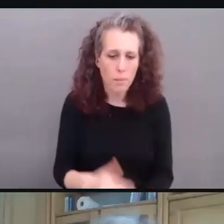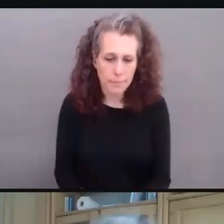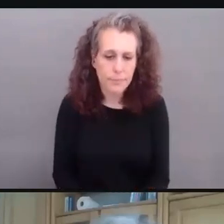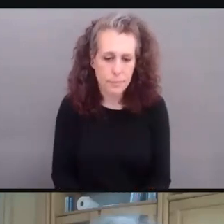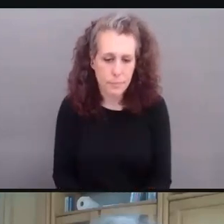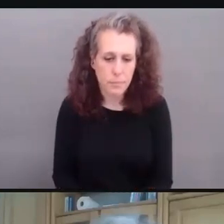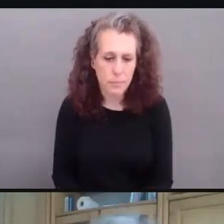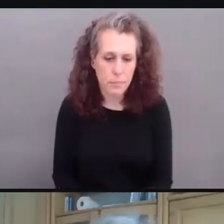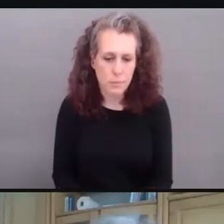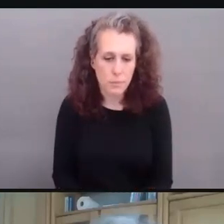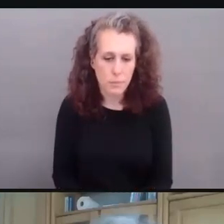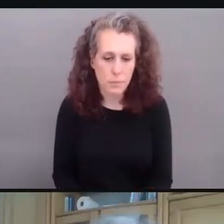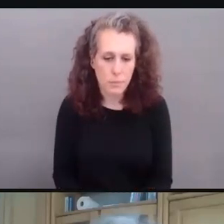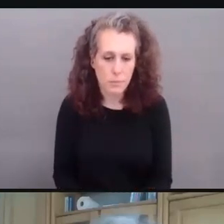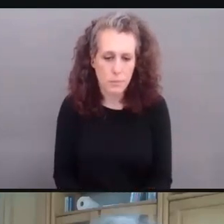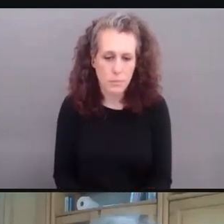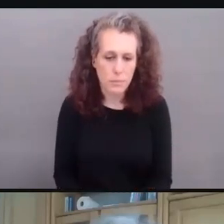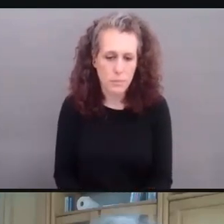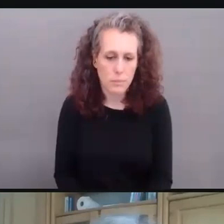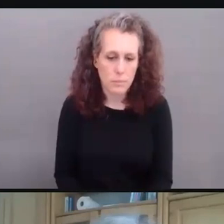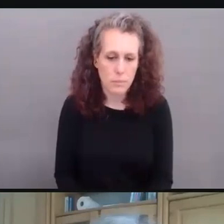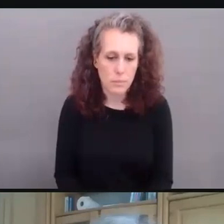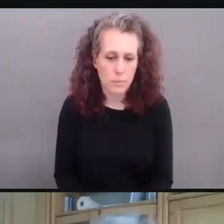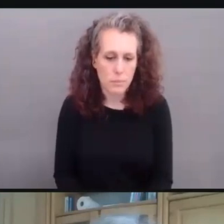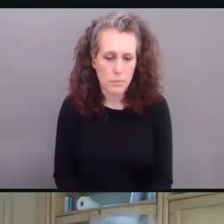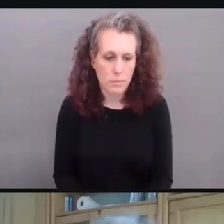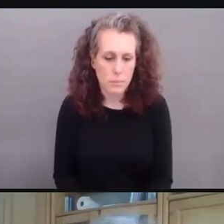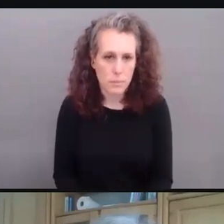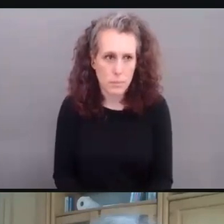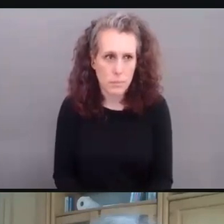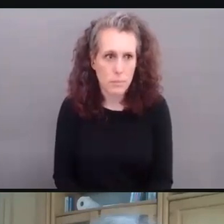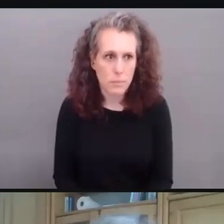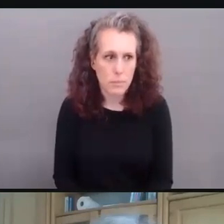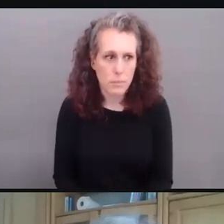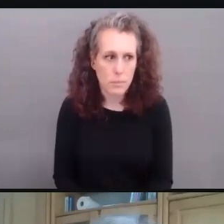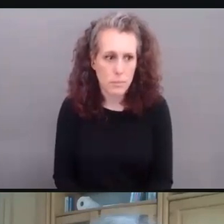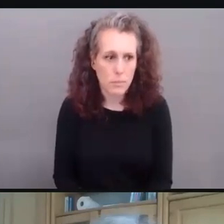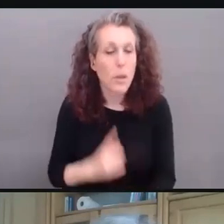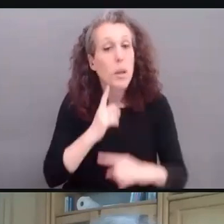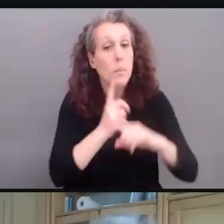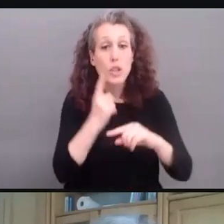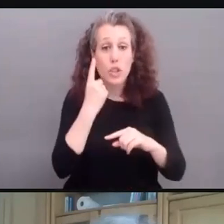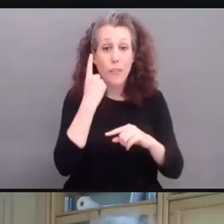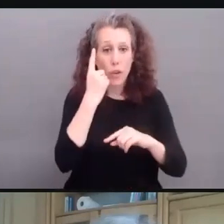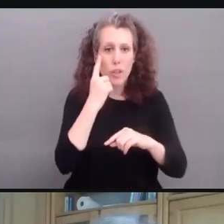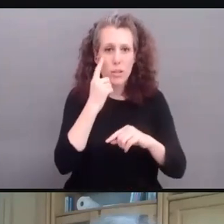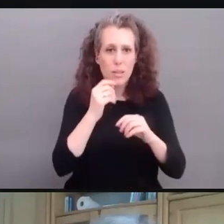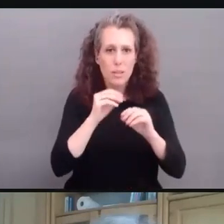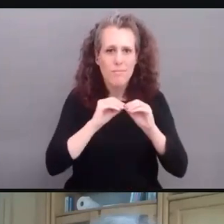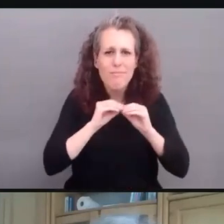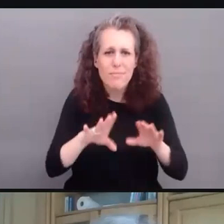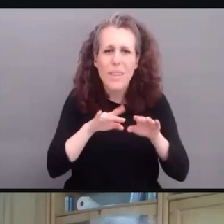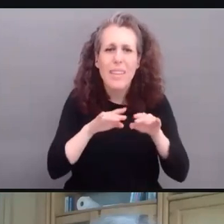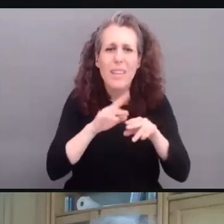on the development of the first vision of the International Standard 21542 on accessibility